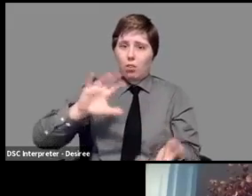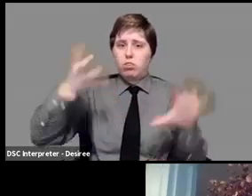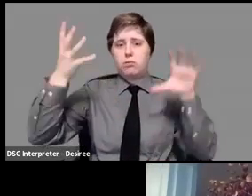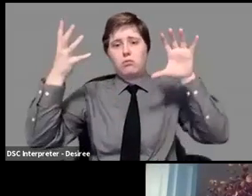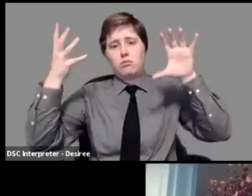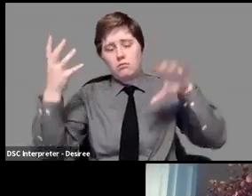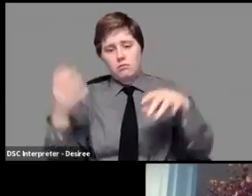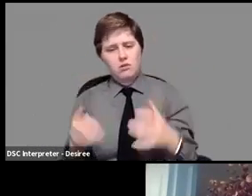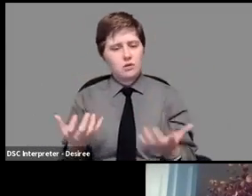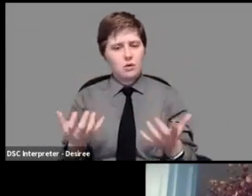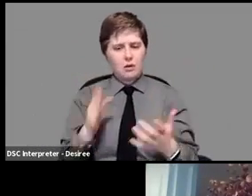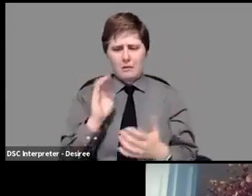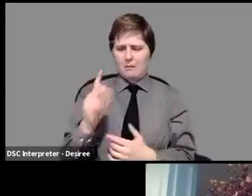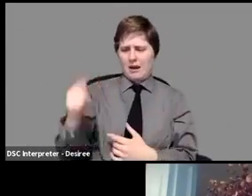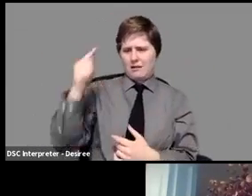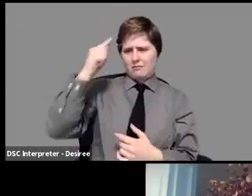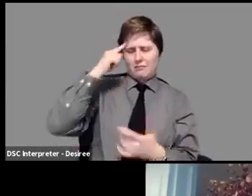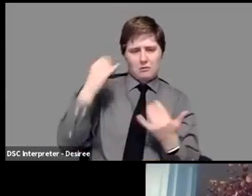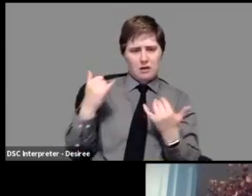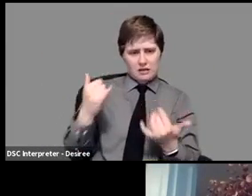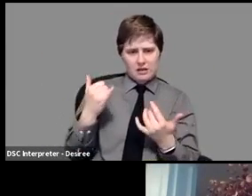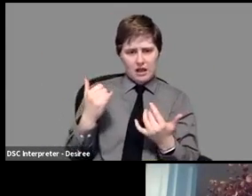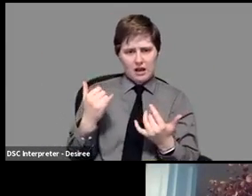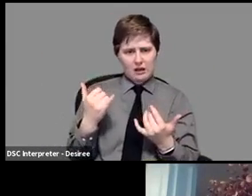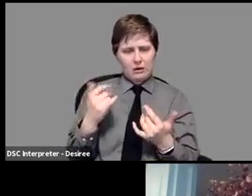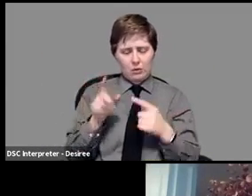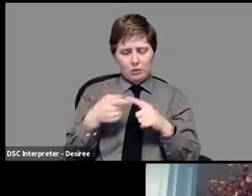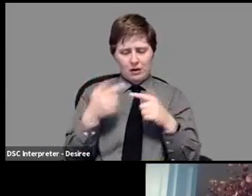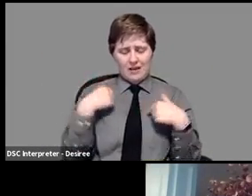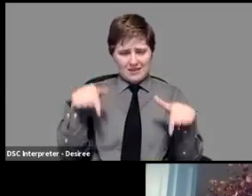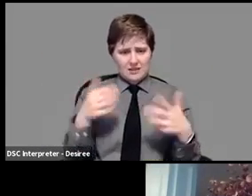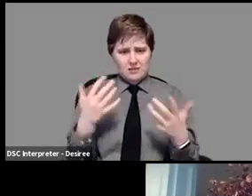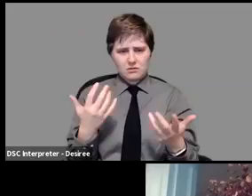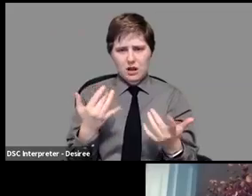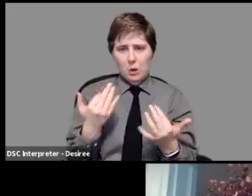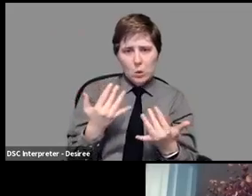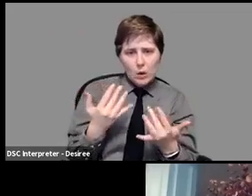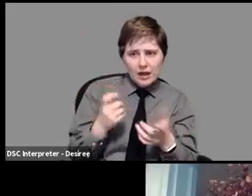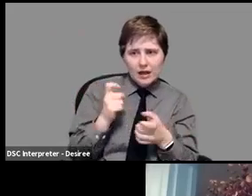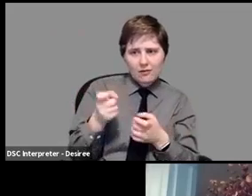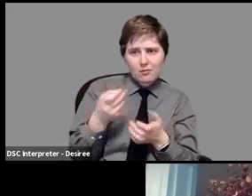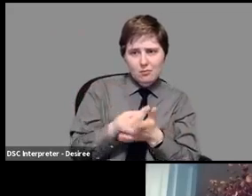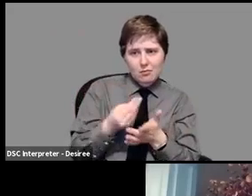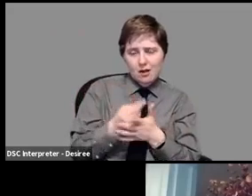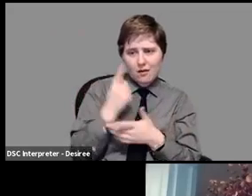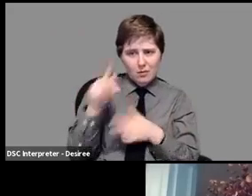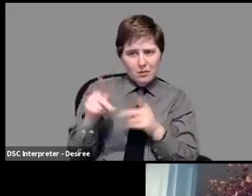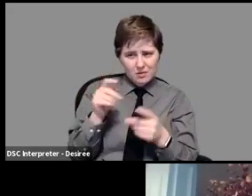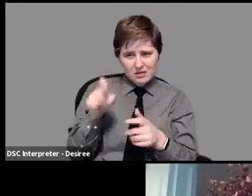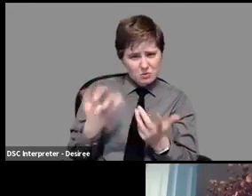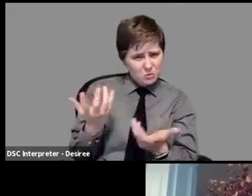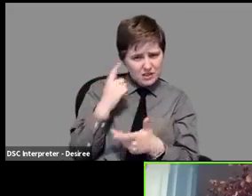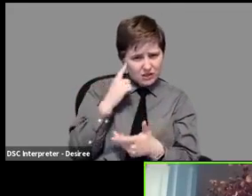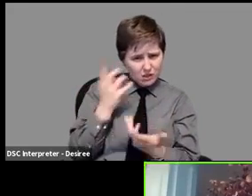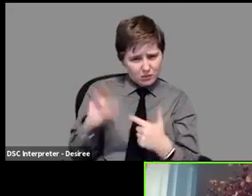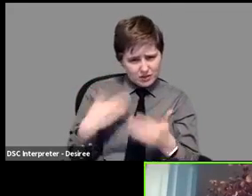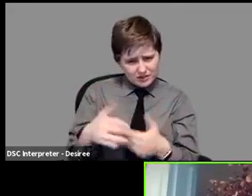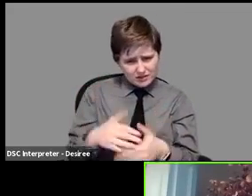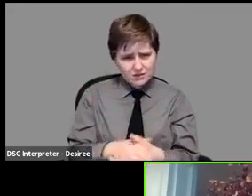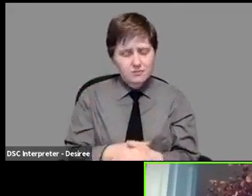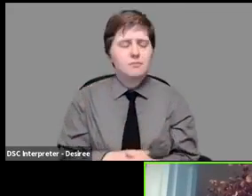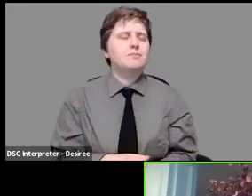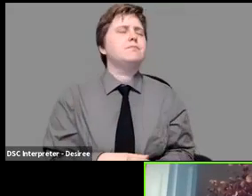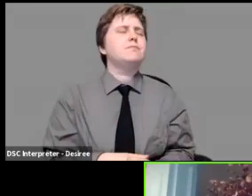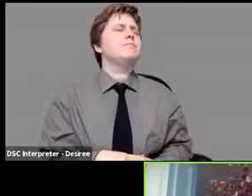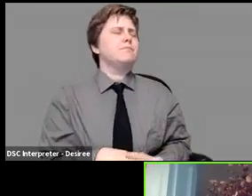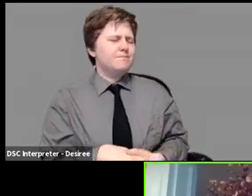is the banking mentality now when you have a pandemic like this? It's like we need to get money in the hands of folks who need it. Yeah, I think